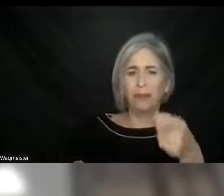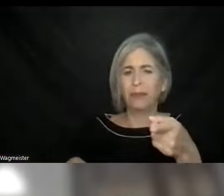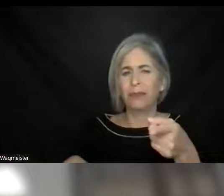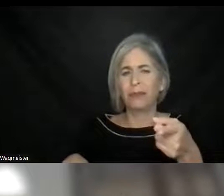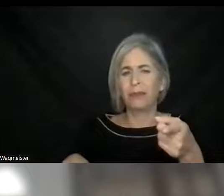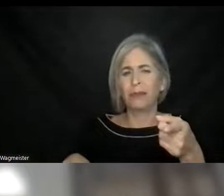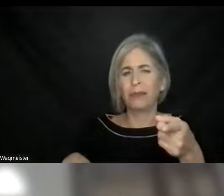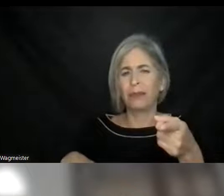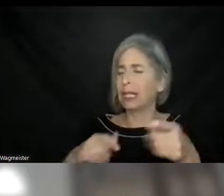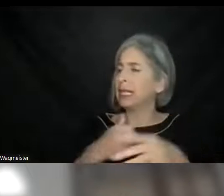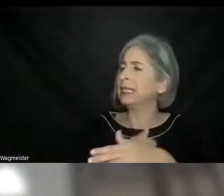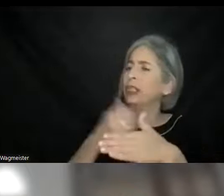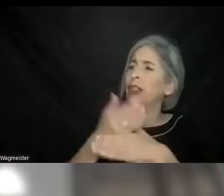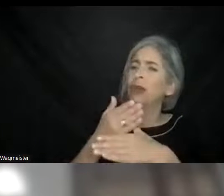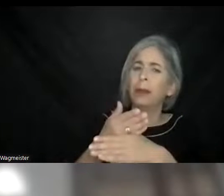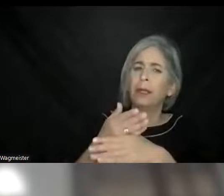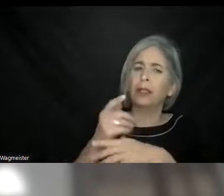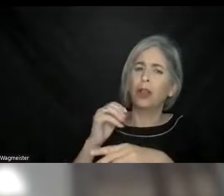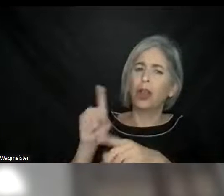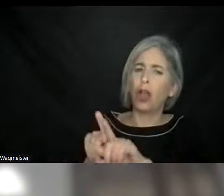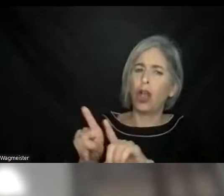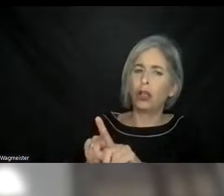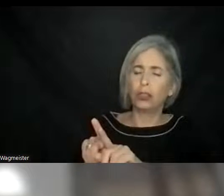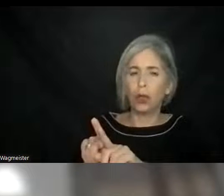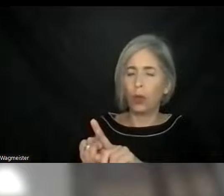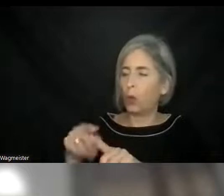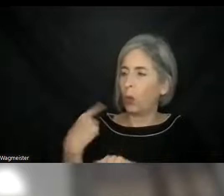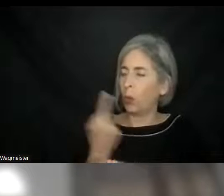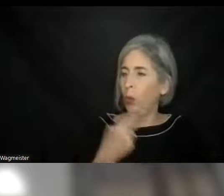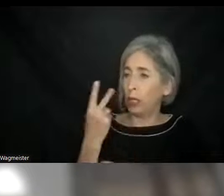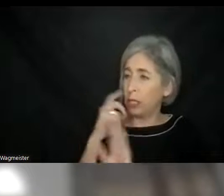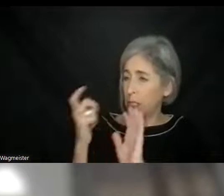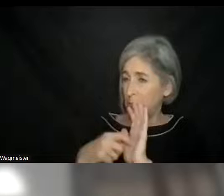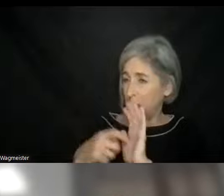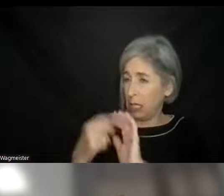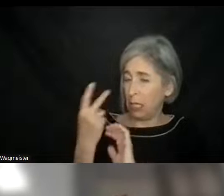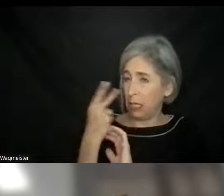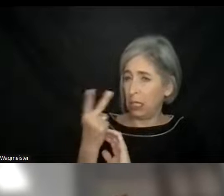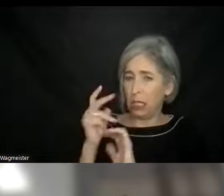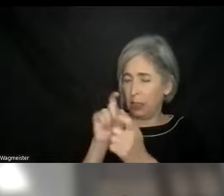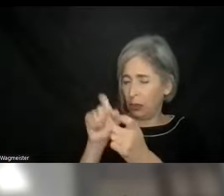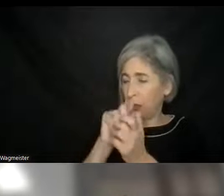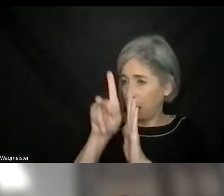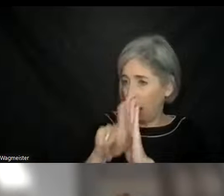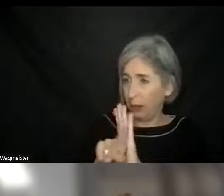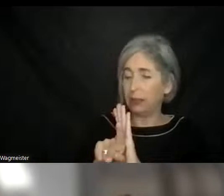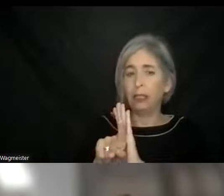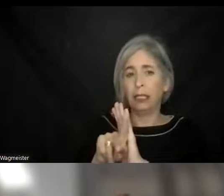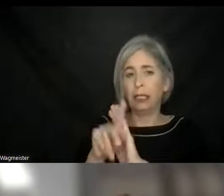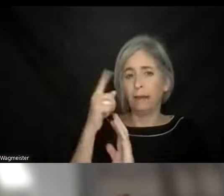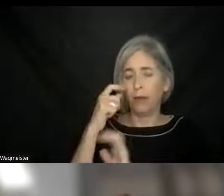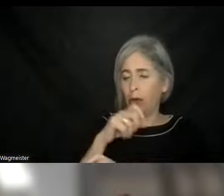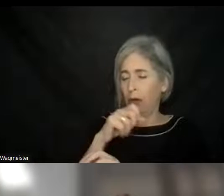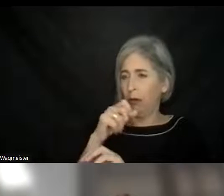ahead. Sorry, no, there's also, sometimes we see that maybe certain, at policy level or staff level,